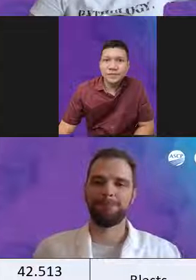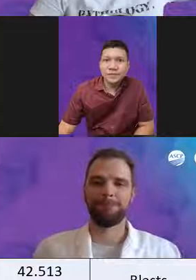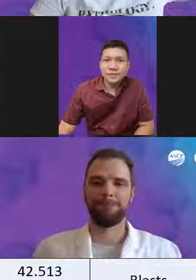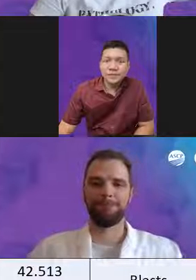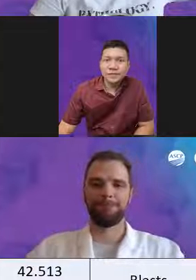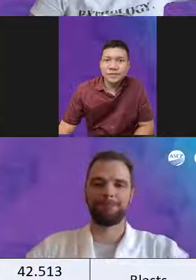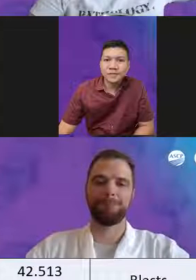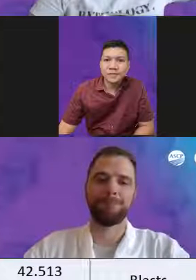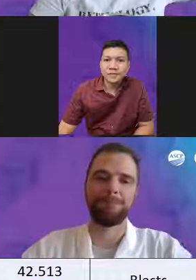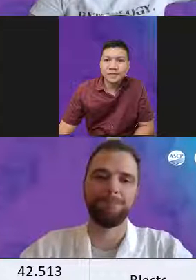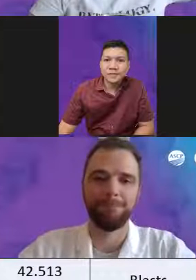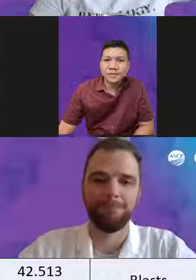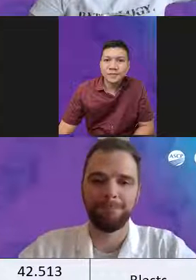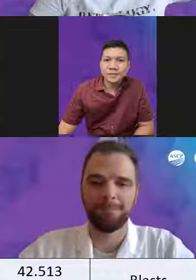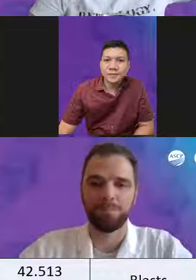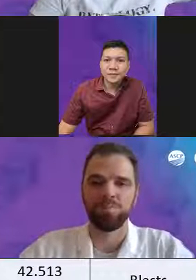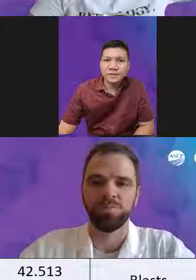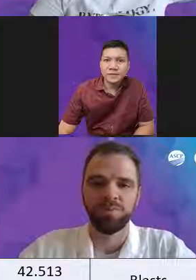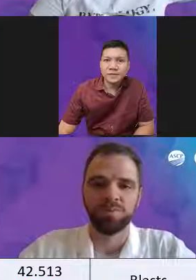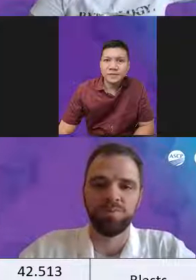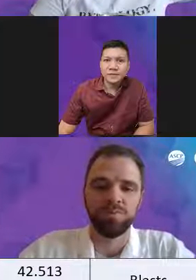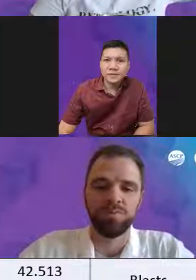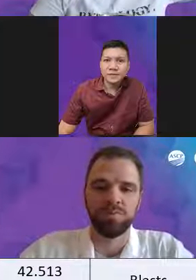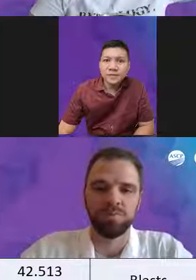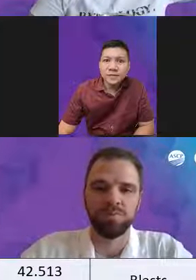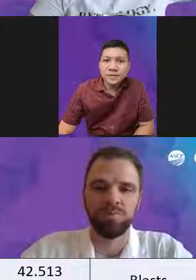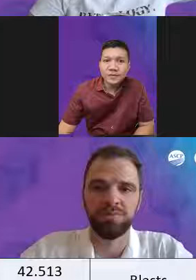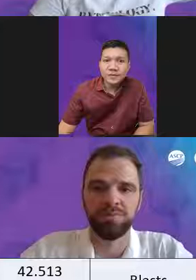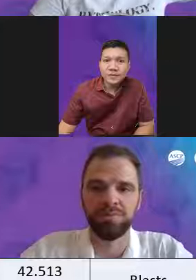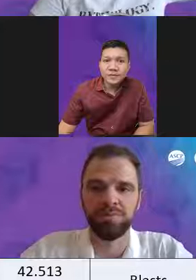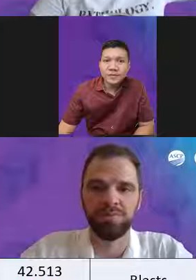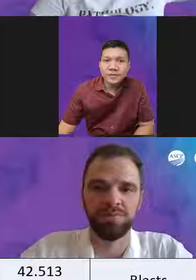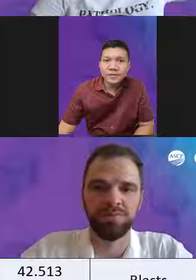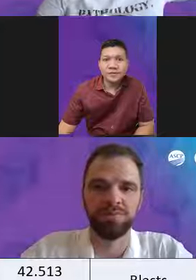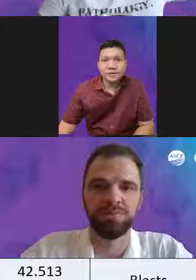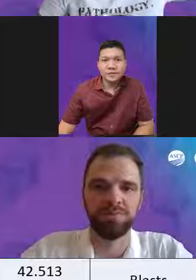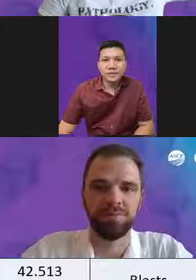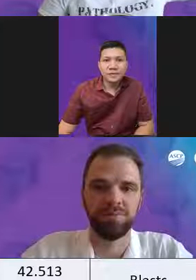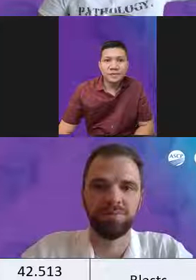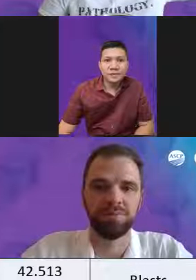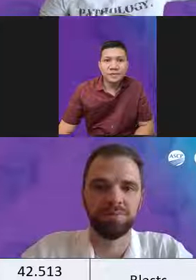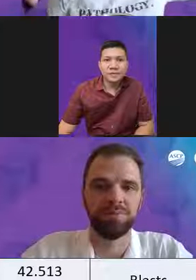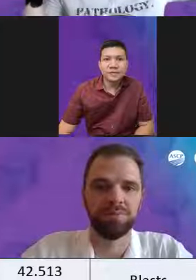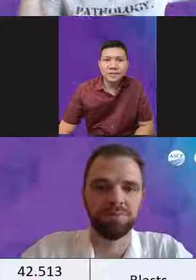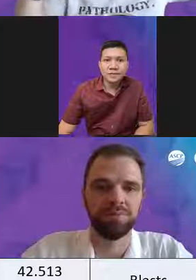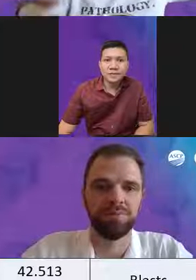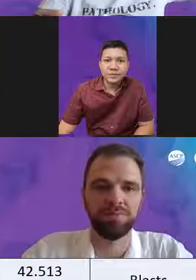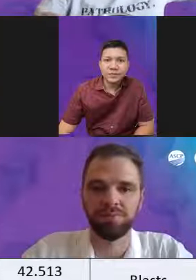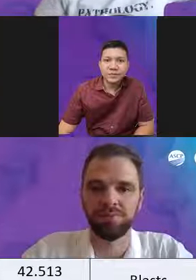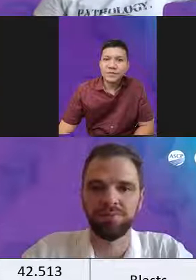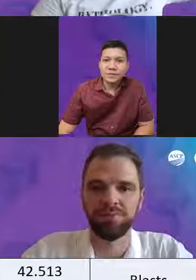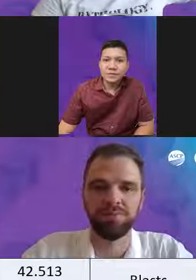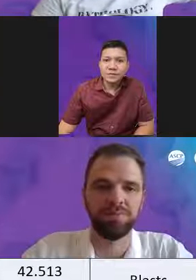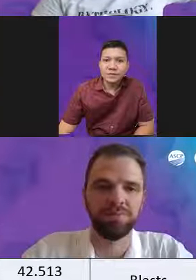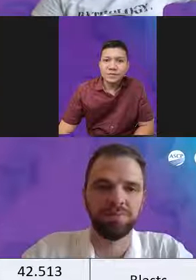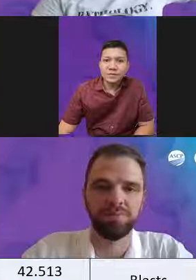and it was their first perfect score this week, and they were just edged out last week by being at number 11, and now they